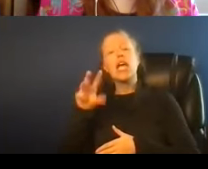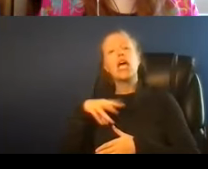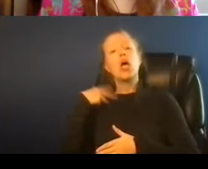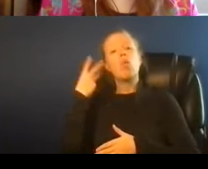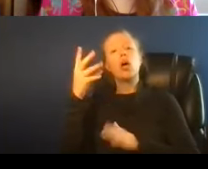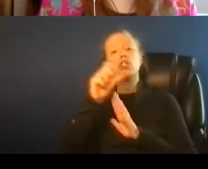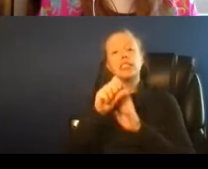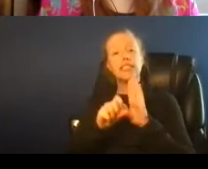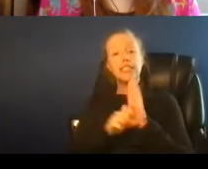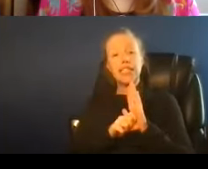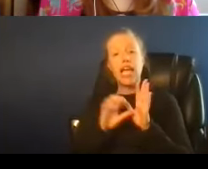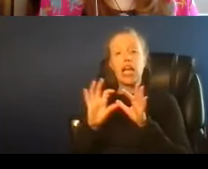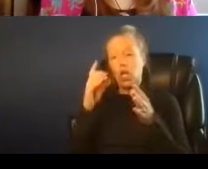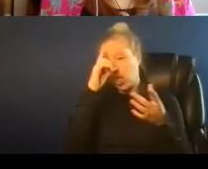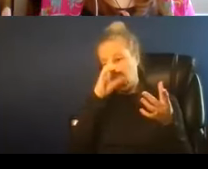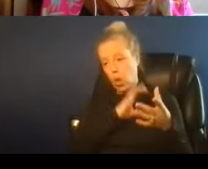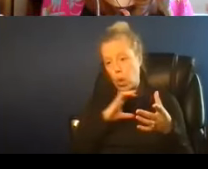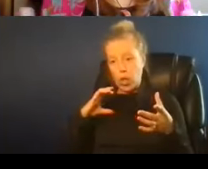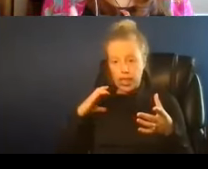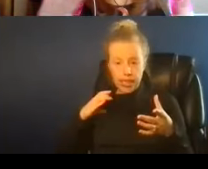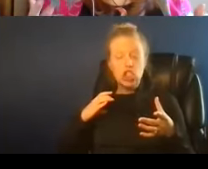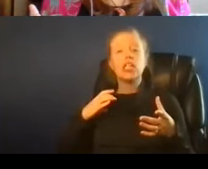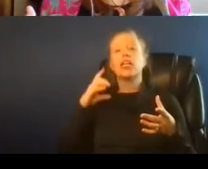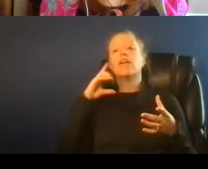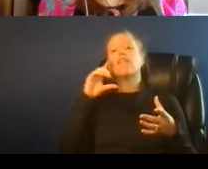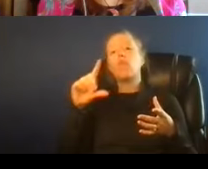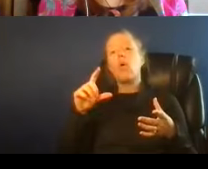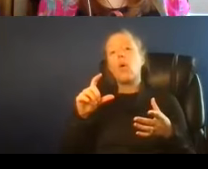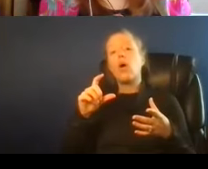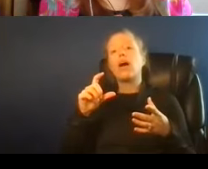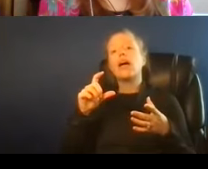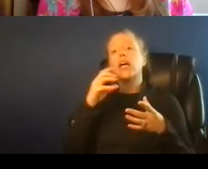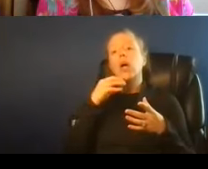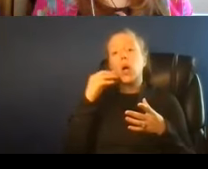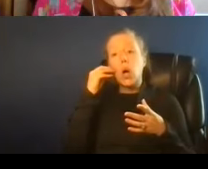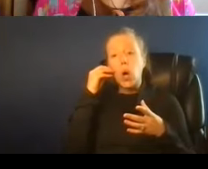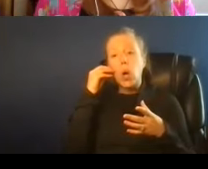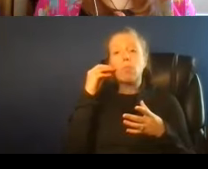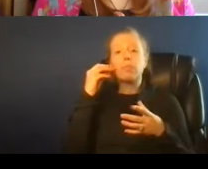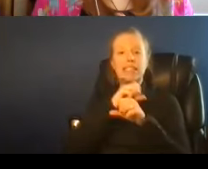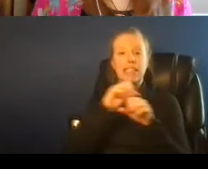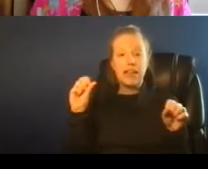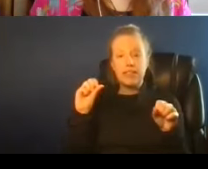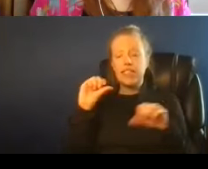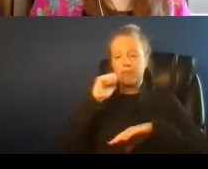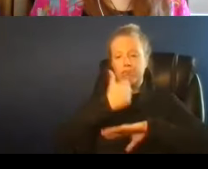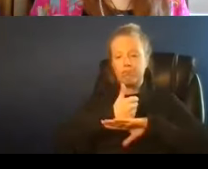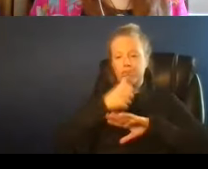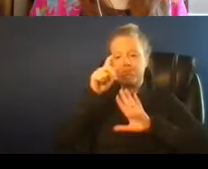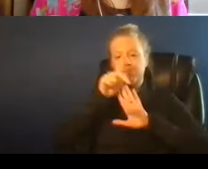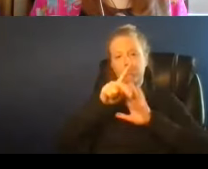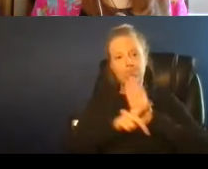Domestic Violence has enshrined self-determination in policy. It states